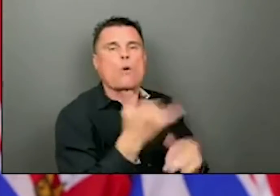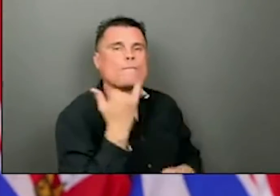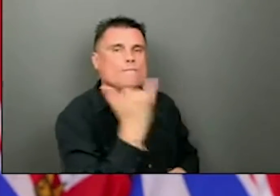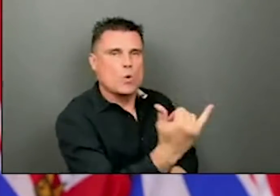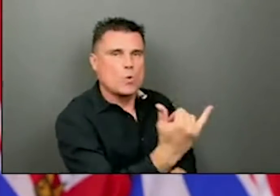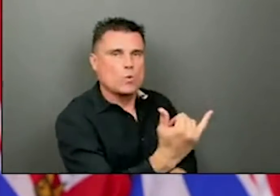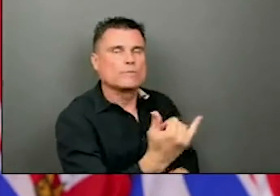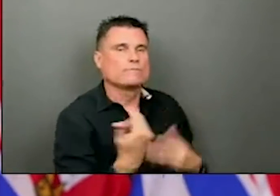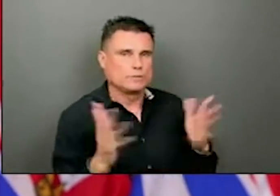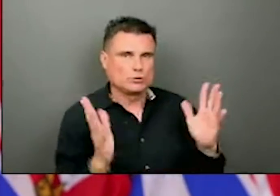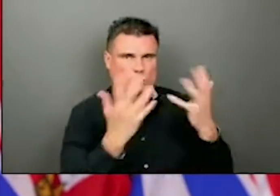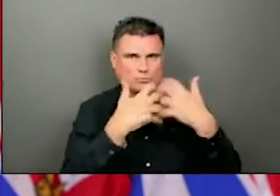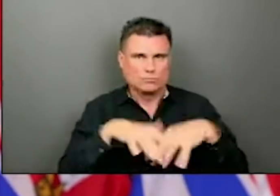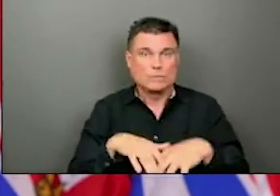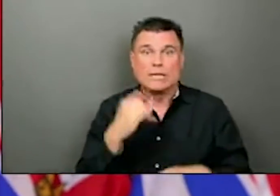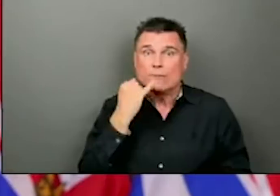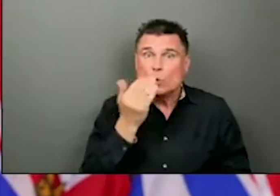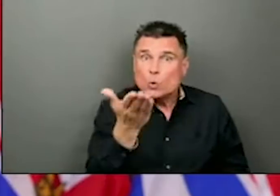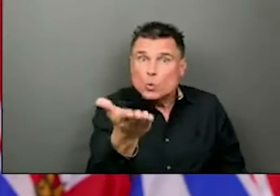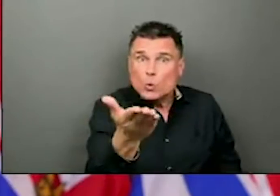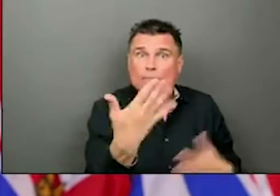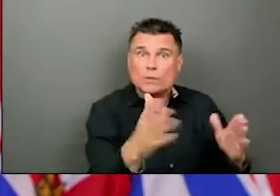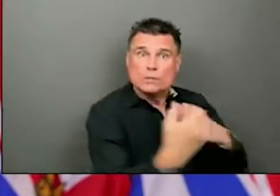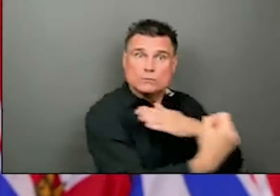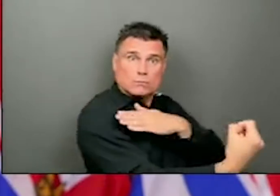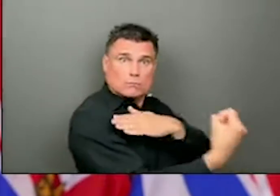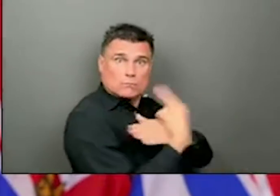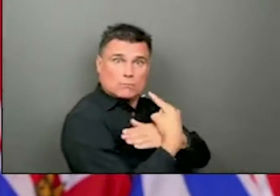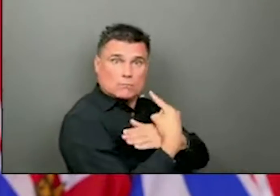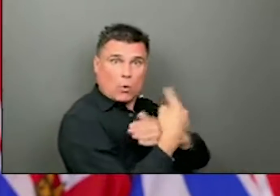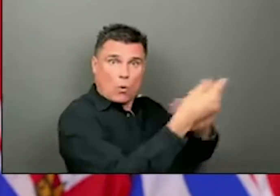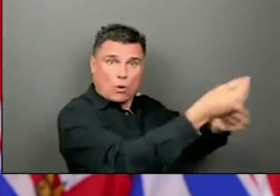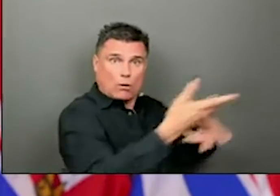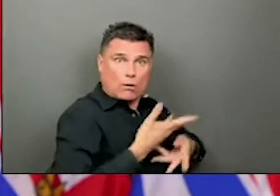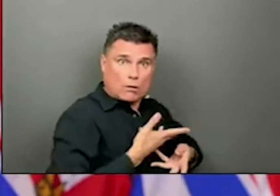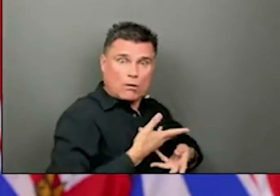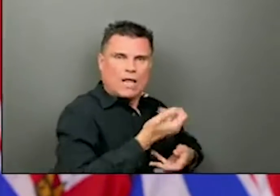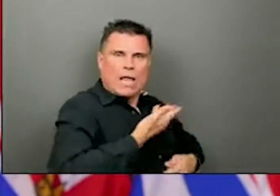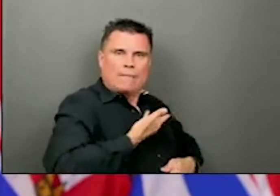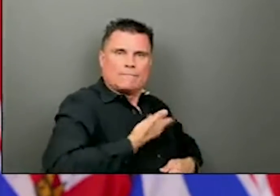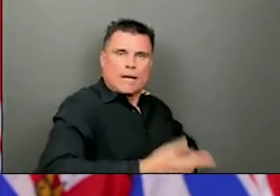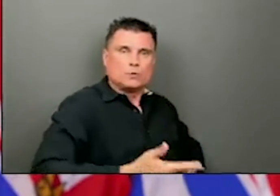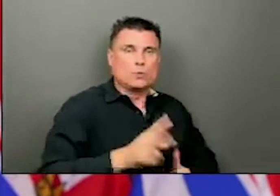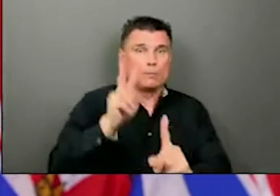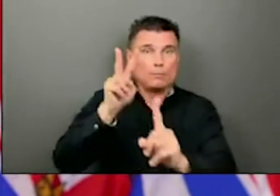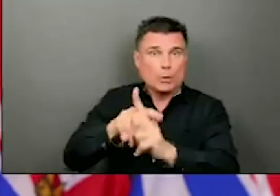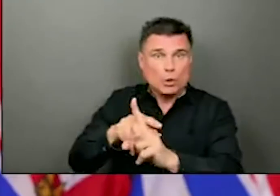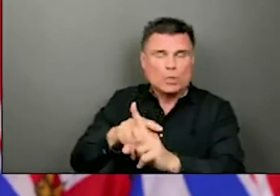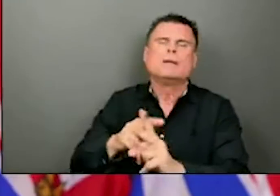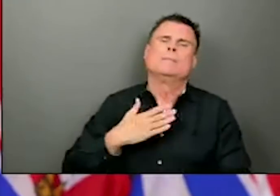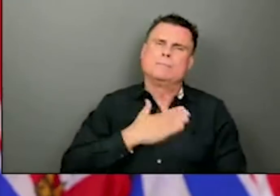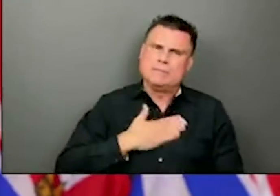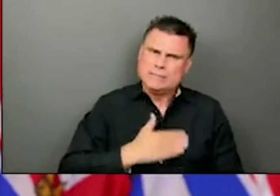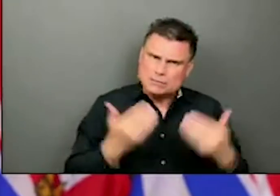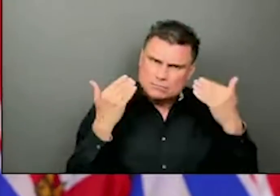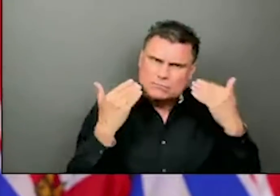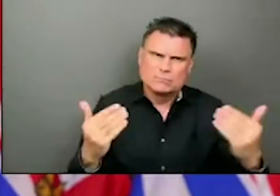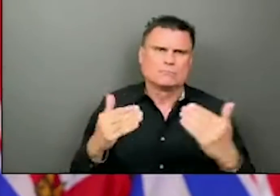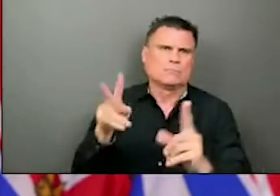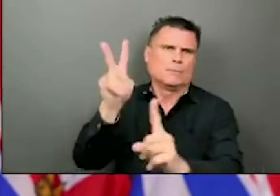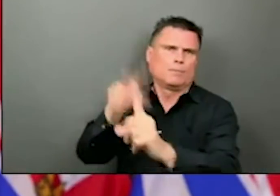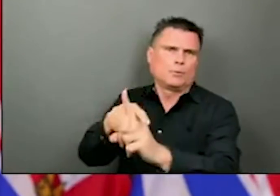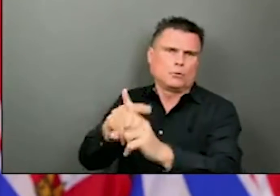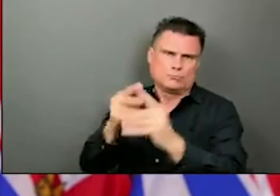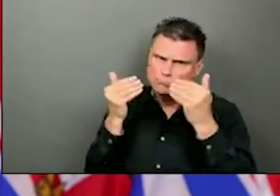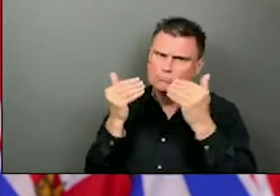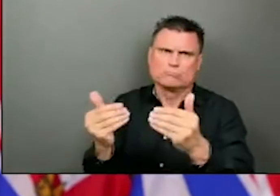we ask them to book and to continue to register. And this is an important theme, that we continue to meet